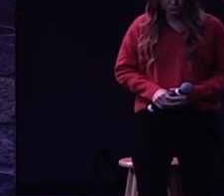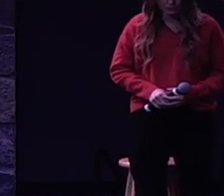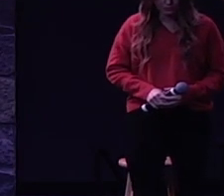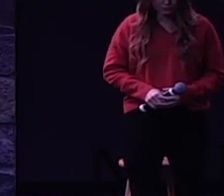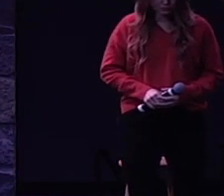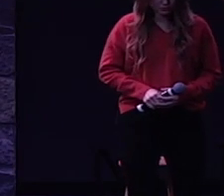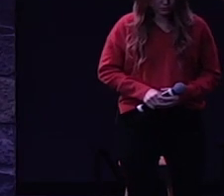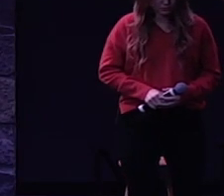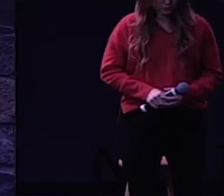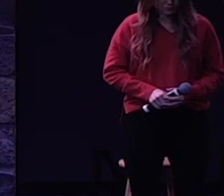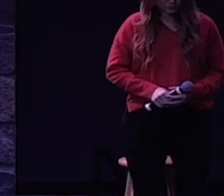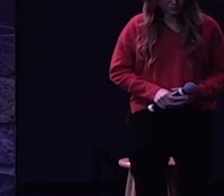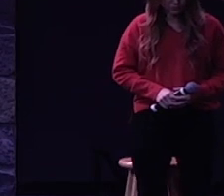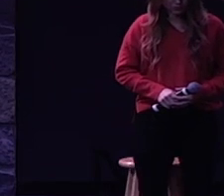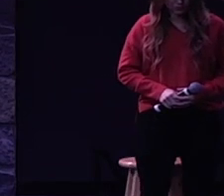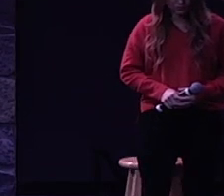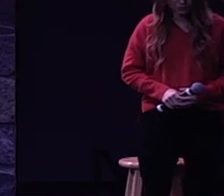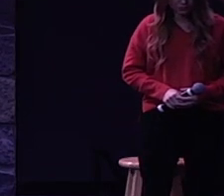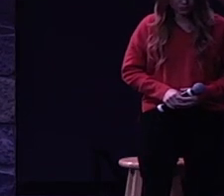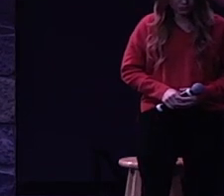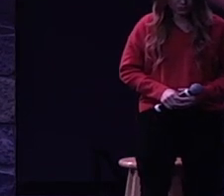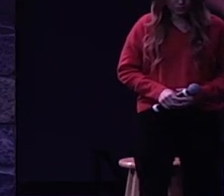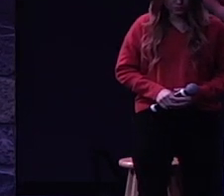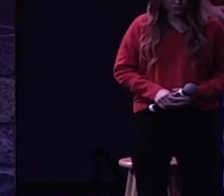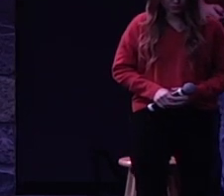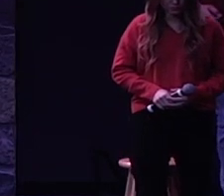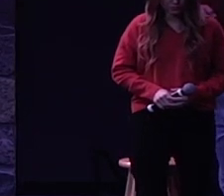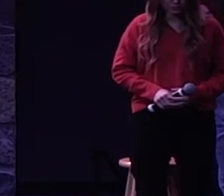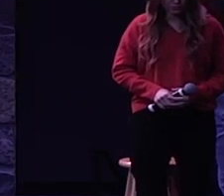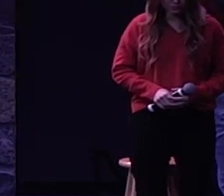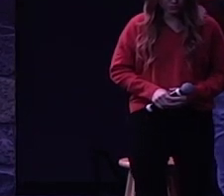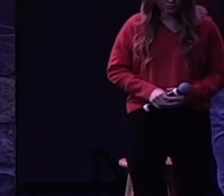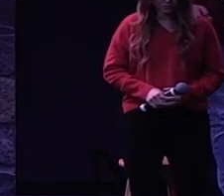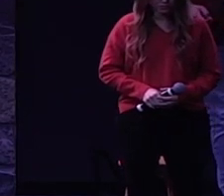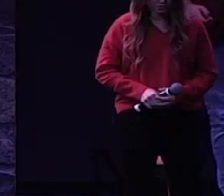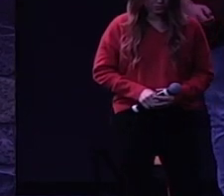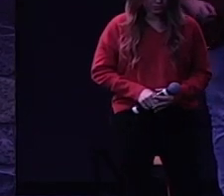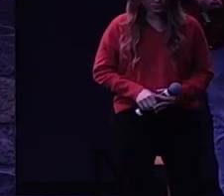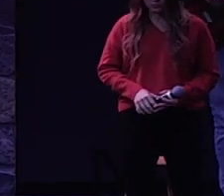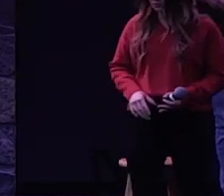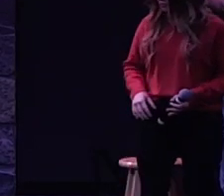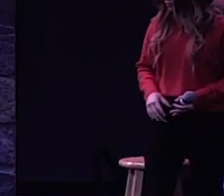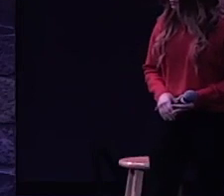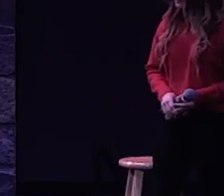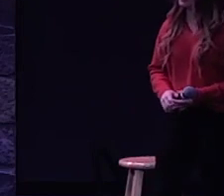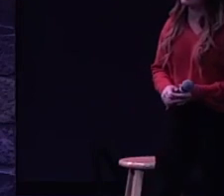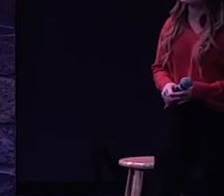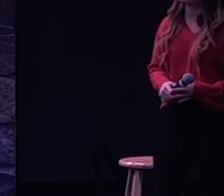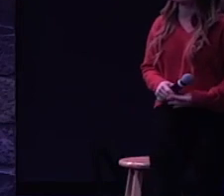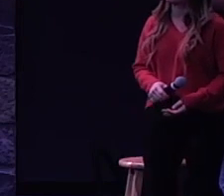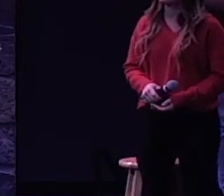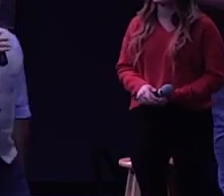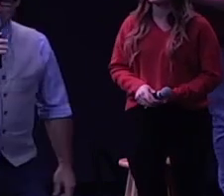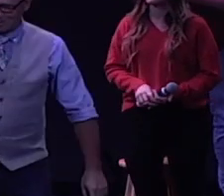into them, secure them in our heart to worship and to praise you. We do pray this in your name. Amen. Before you're seated, take a moment to greet